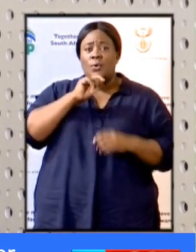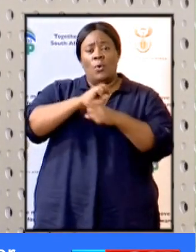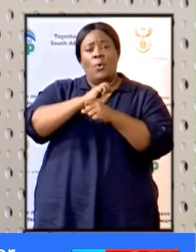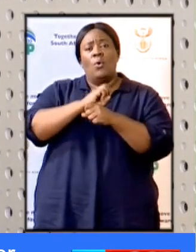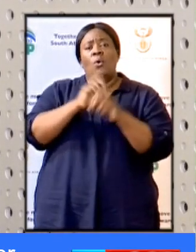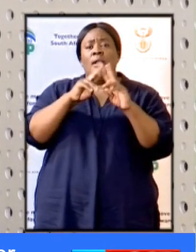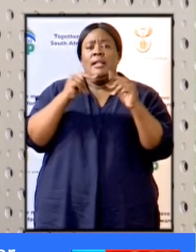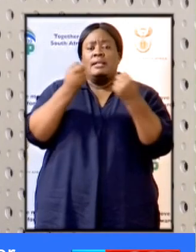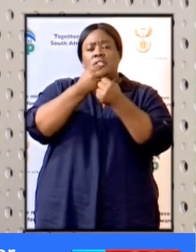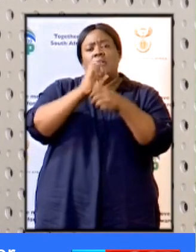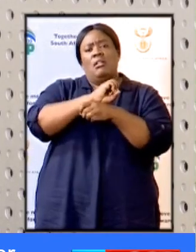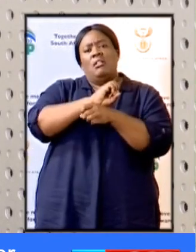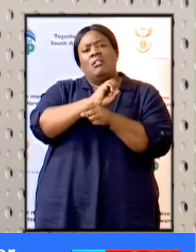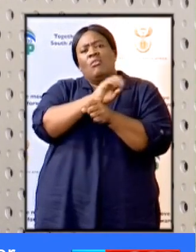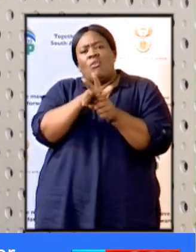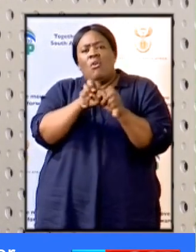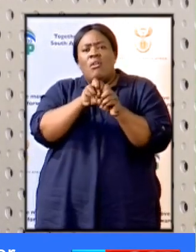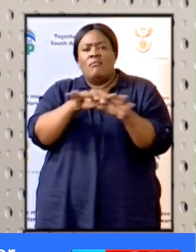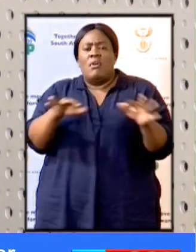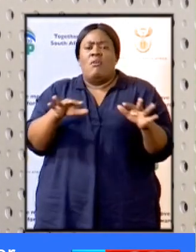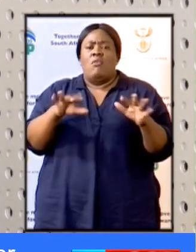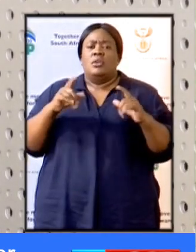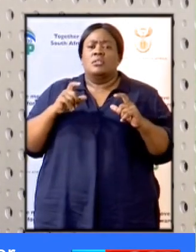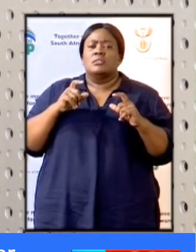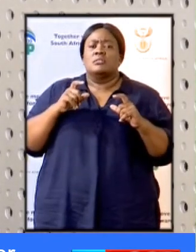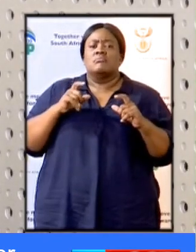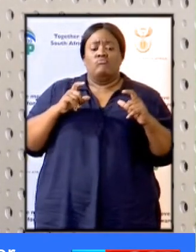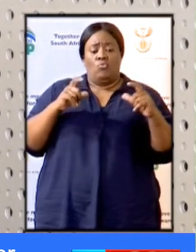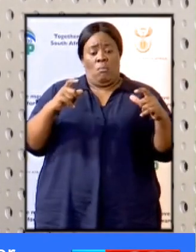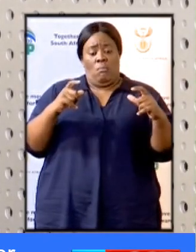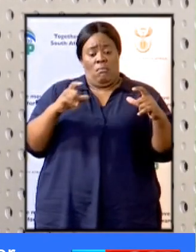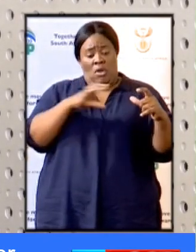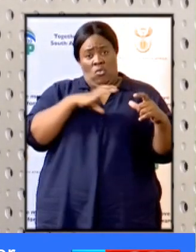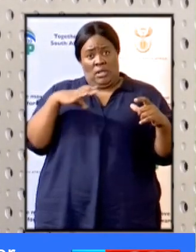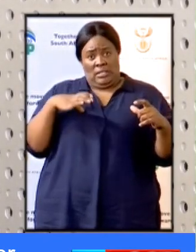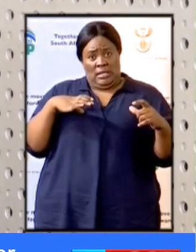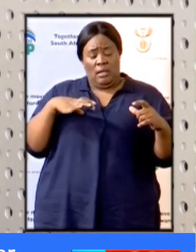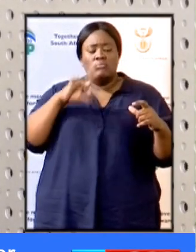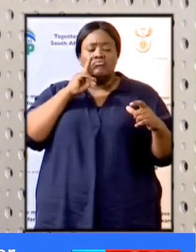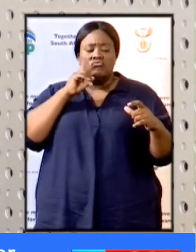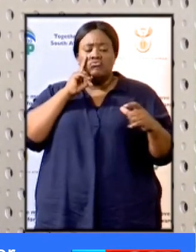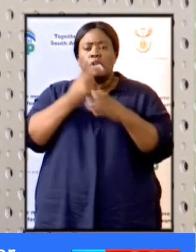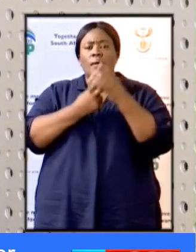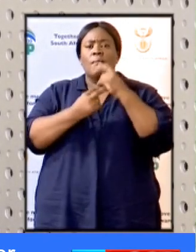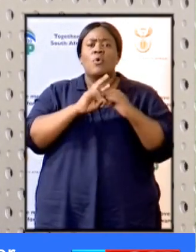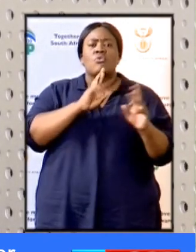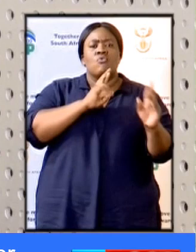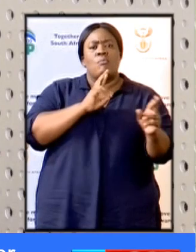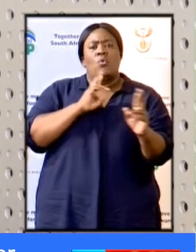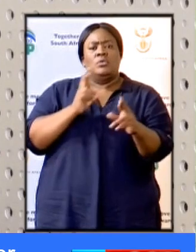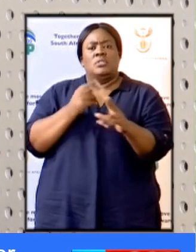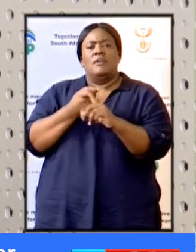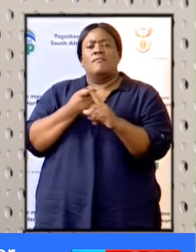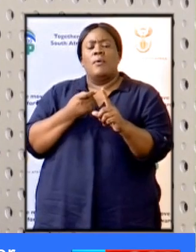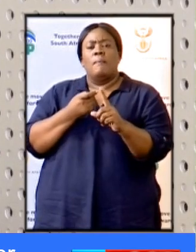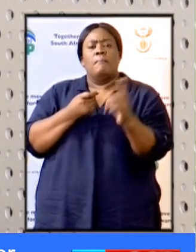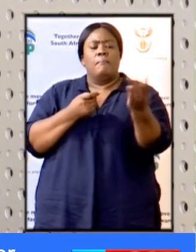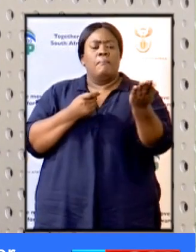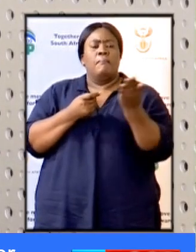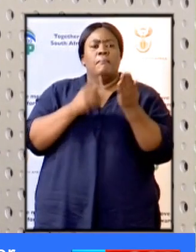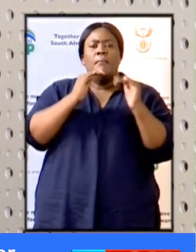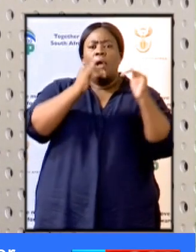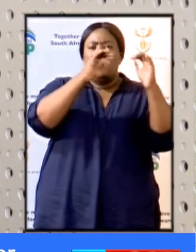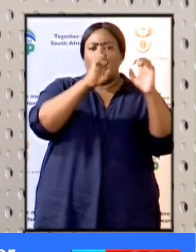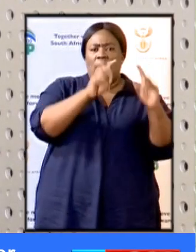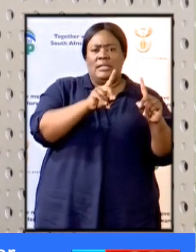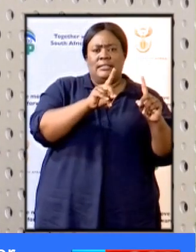Coronavirus Command Council considered both reports of basic education and higher education in